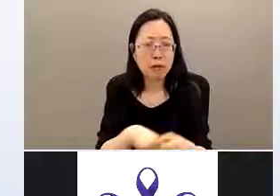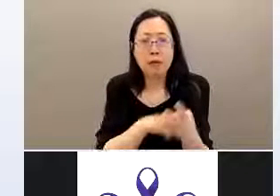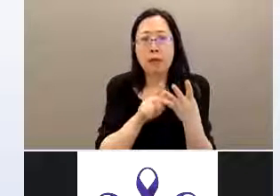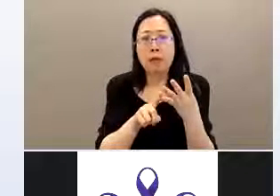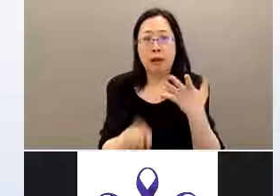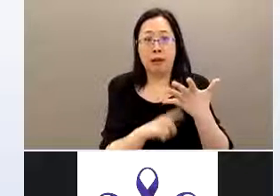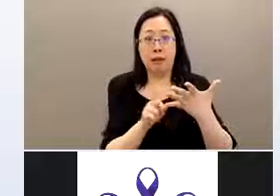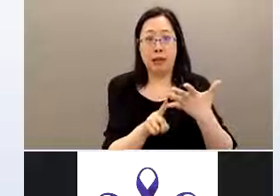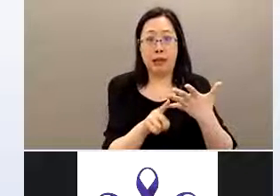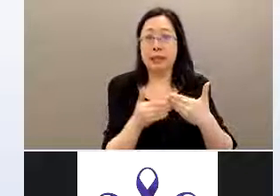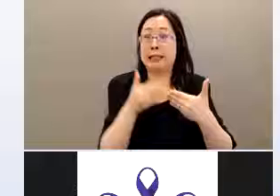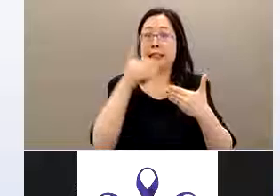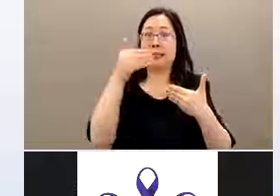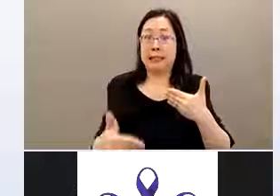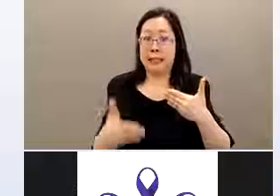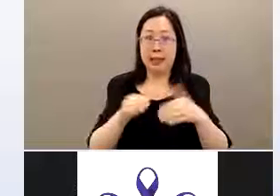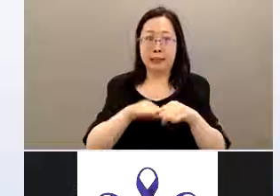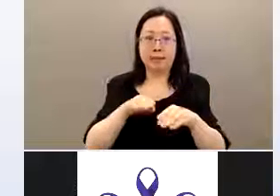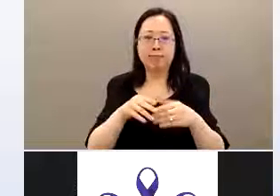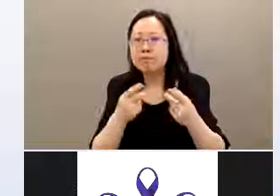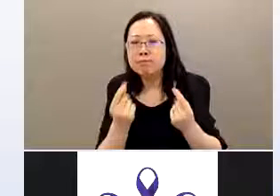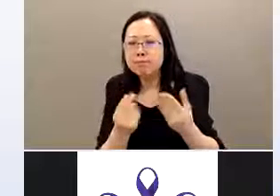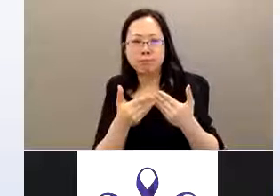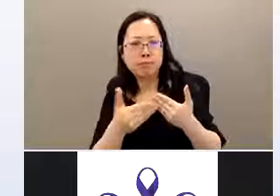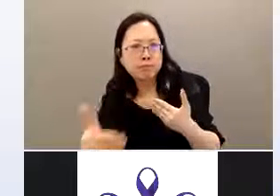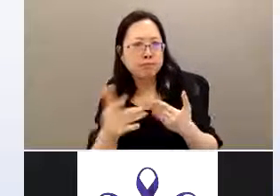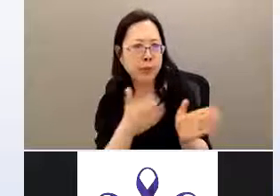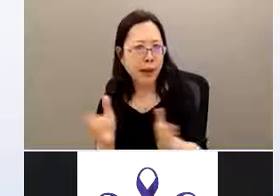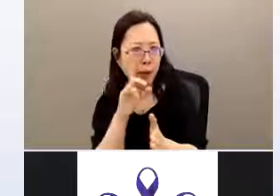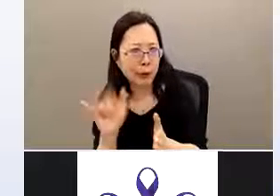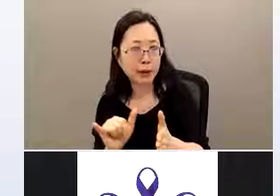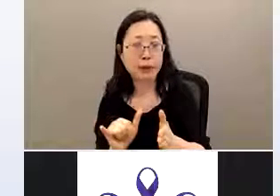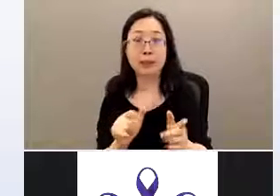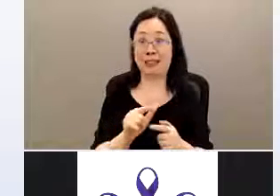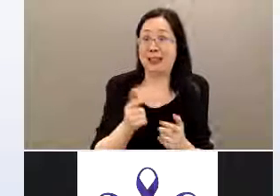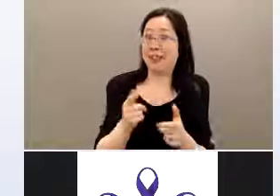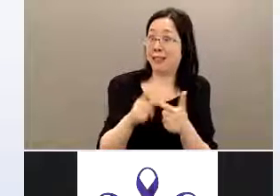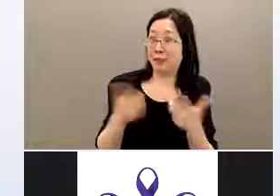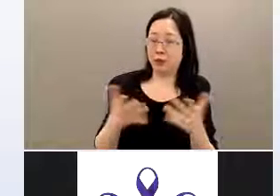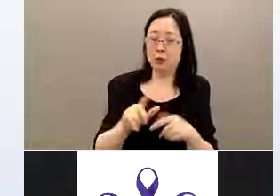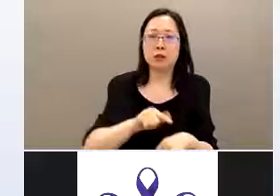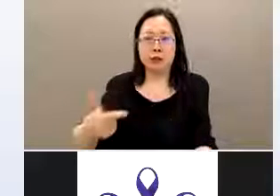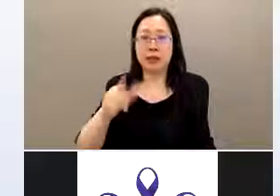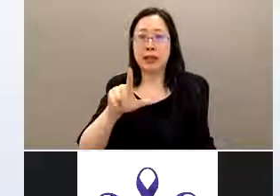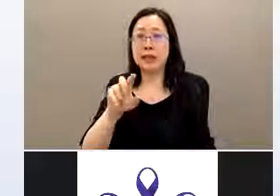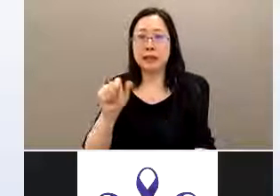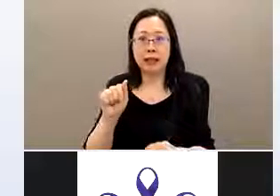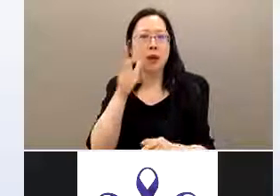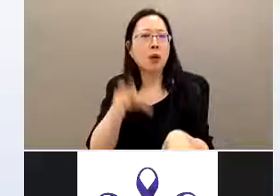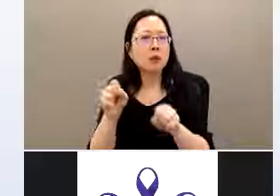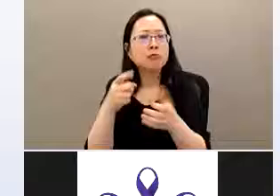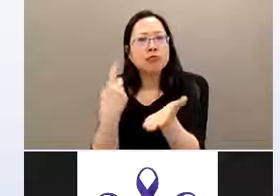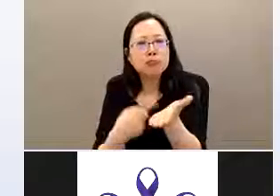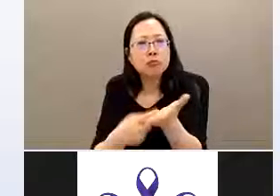about the next phase of the project. Lisa is going to give you some details with regard to the toolkit